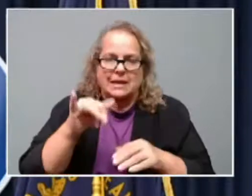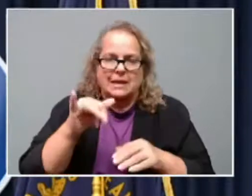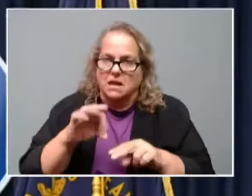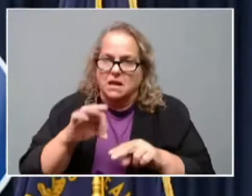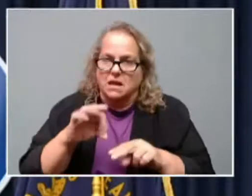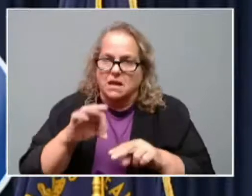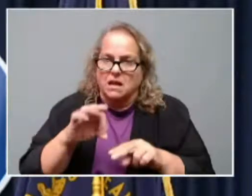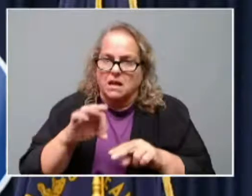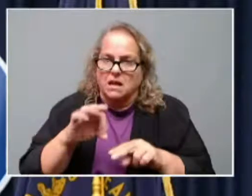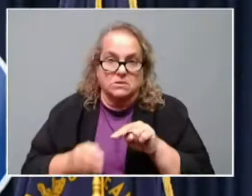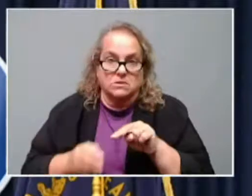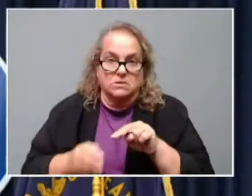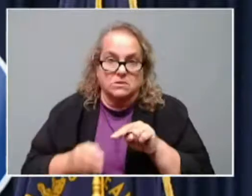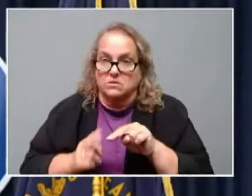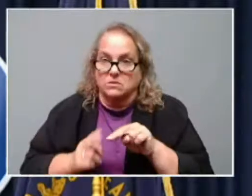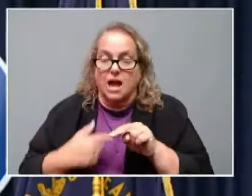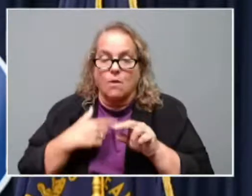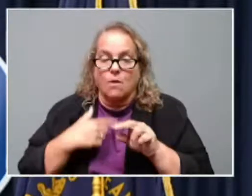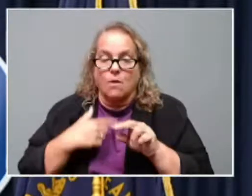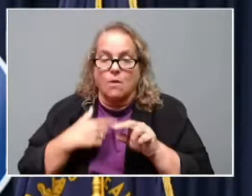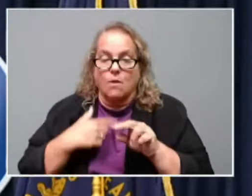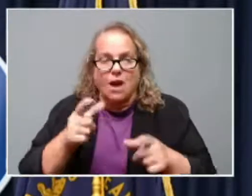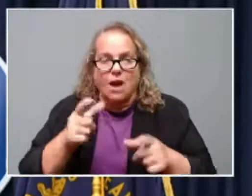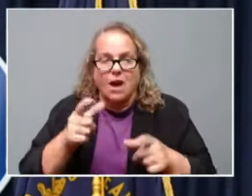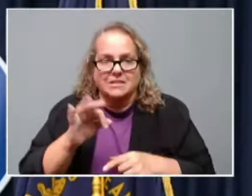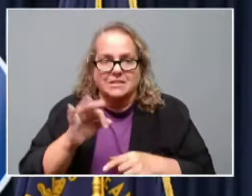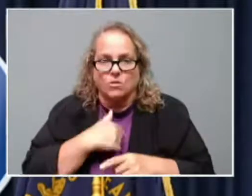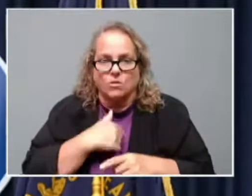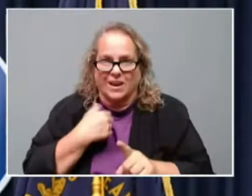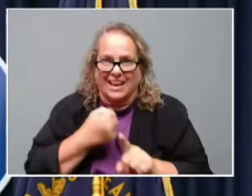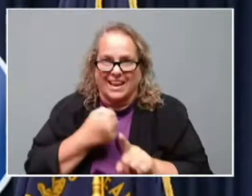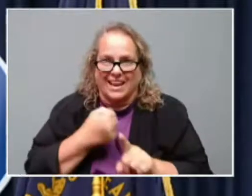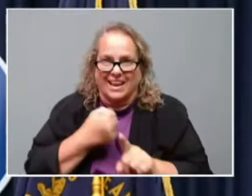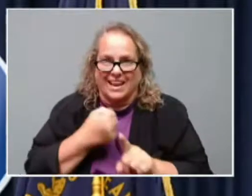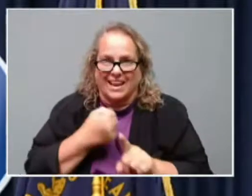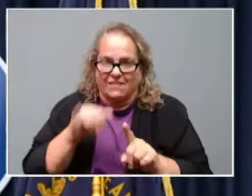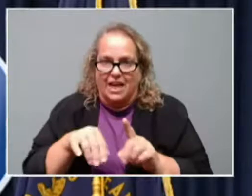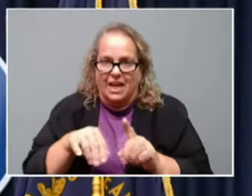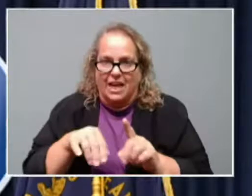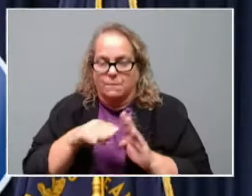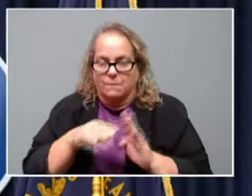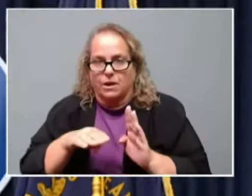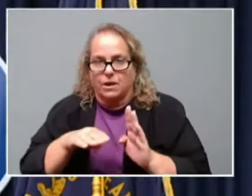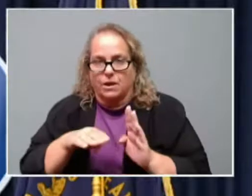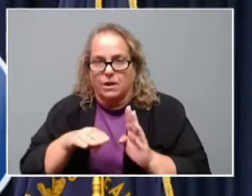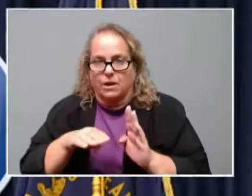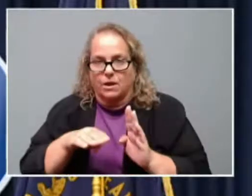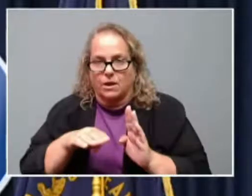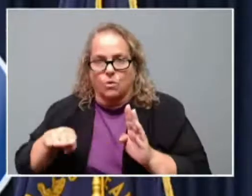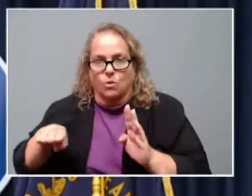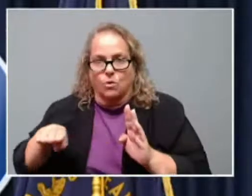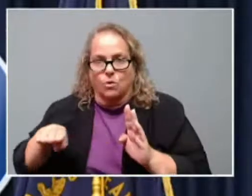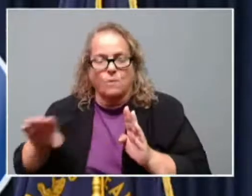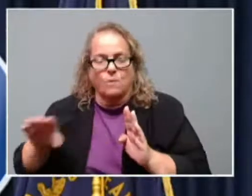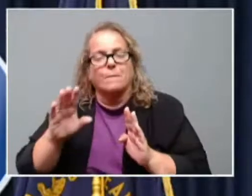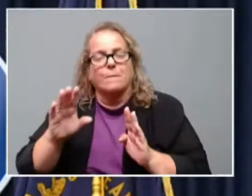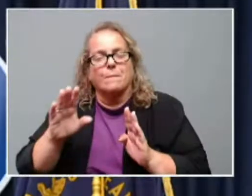surprised if all of a sudden, thud, we're at that what the new floor is. But I just think